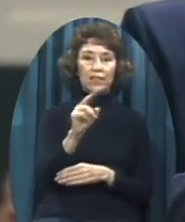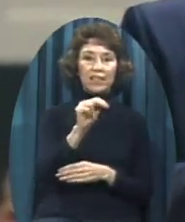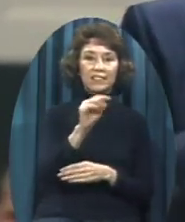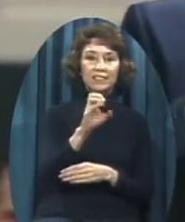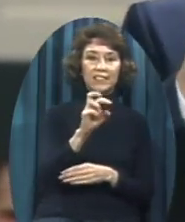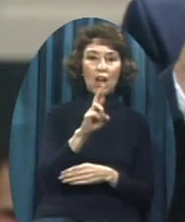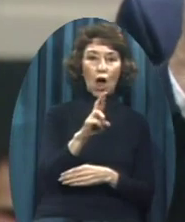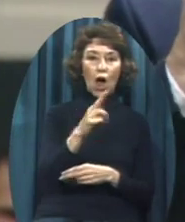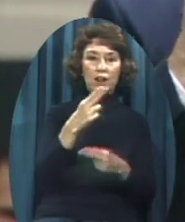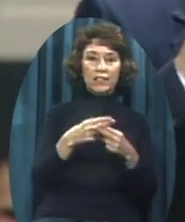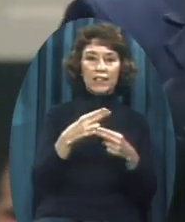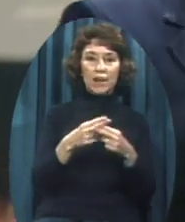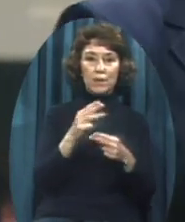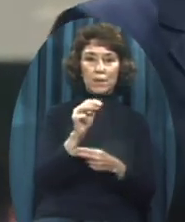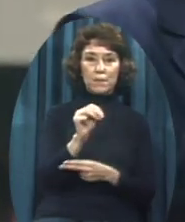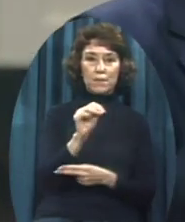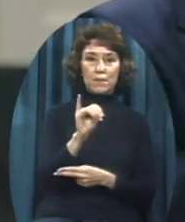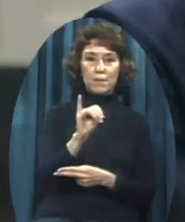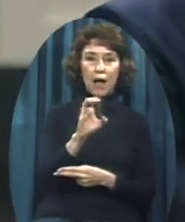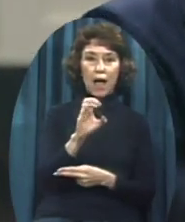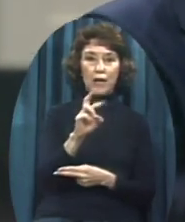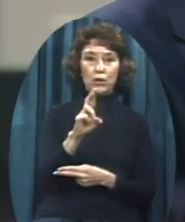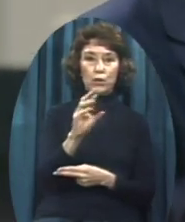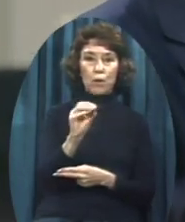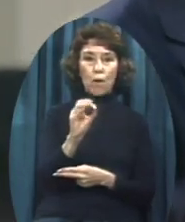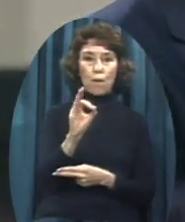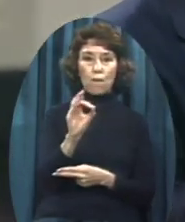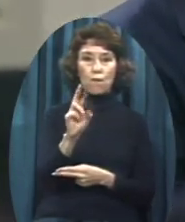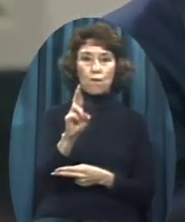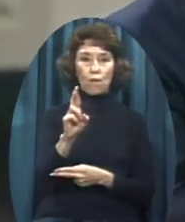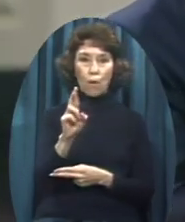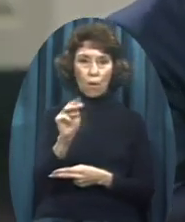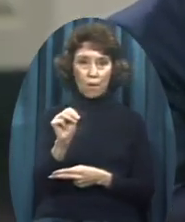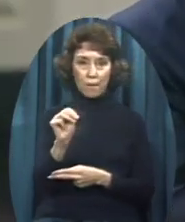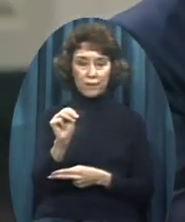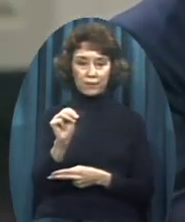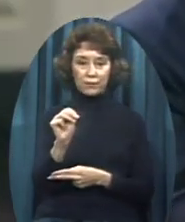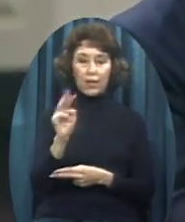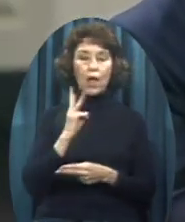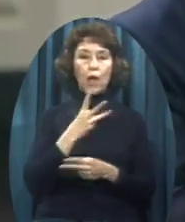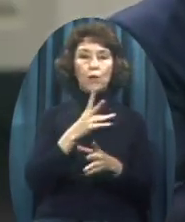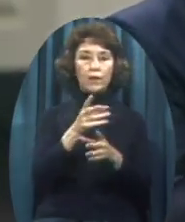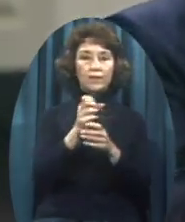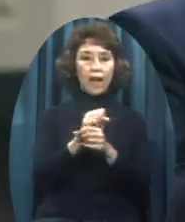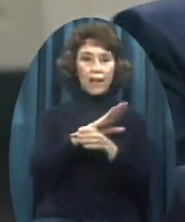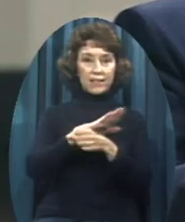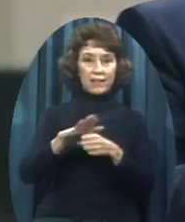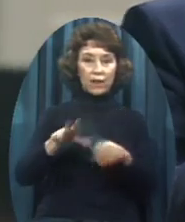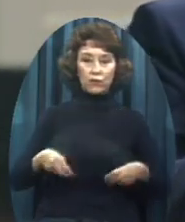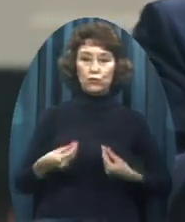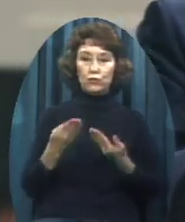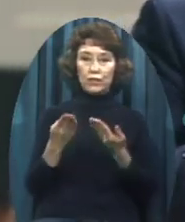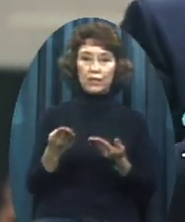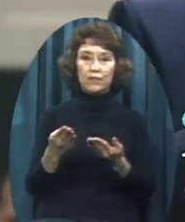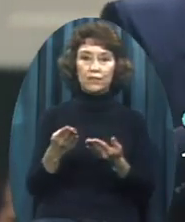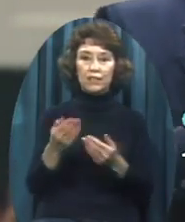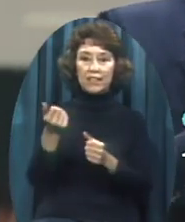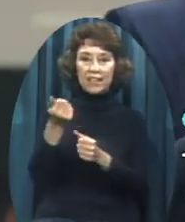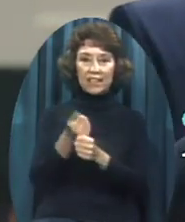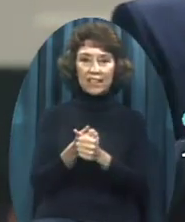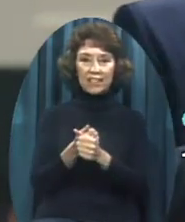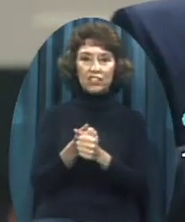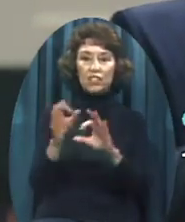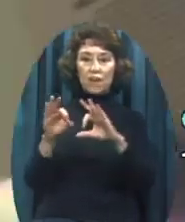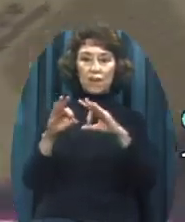have obtained enough of them to give one per household to everyone who dials our toll-free